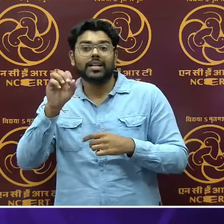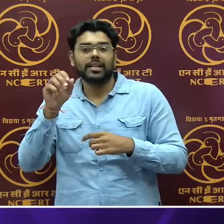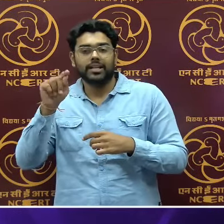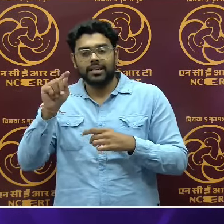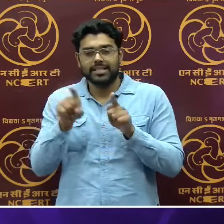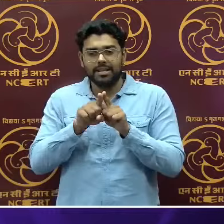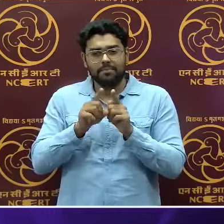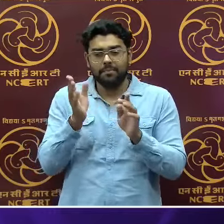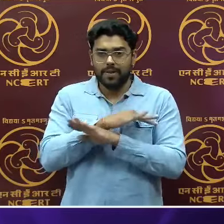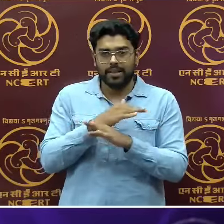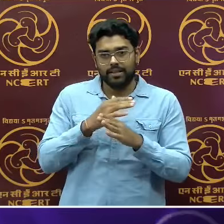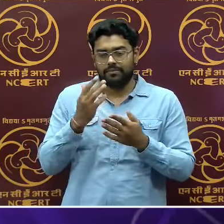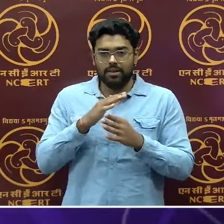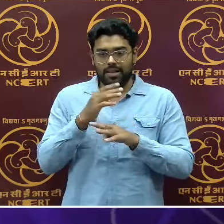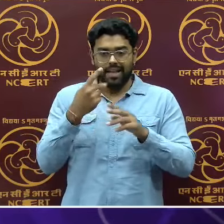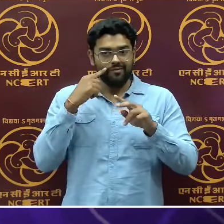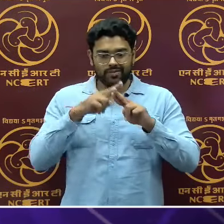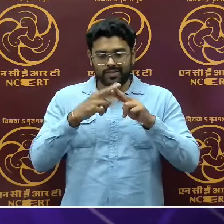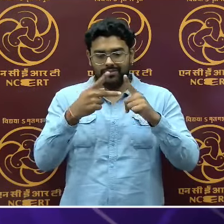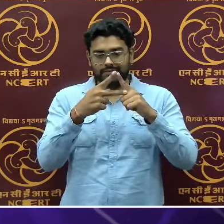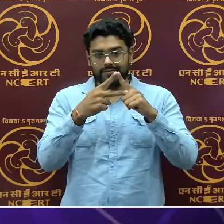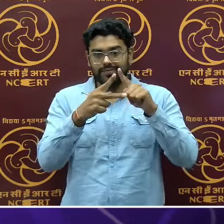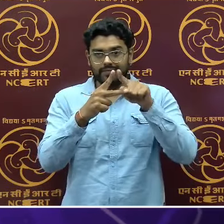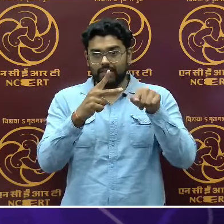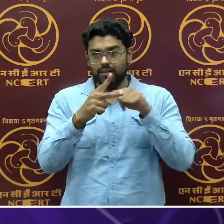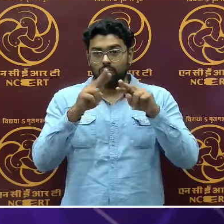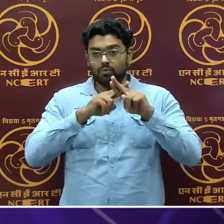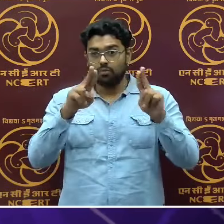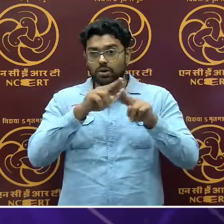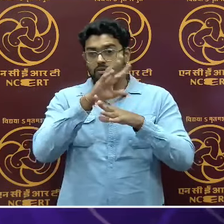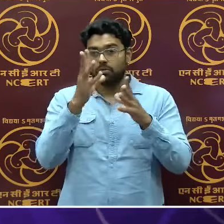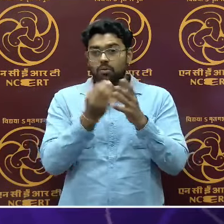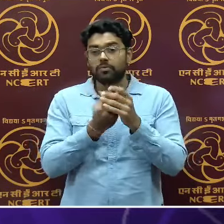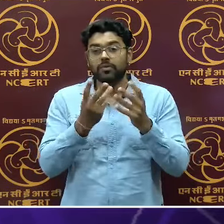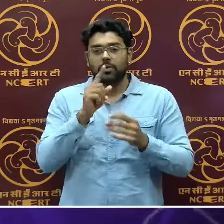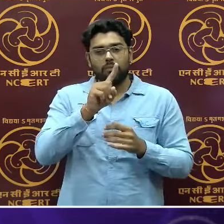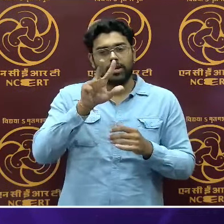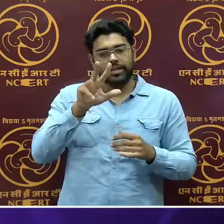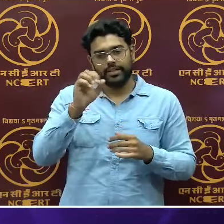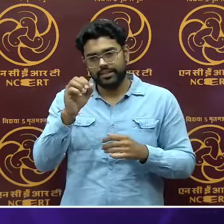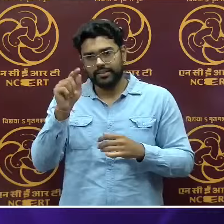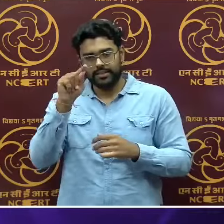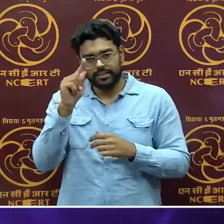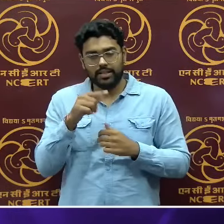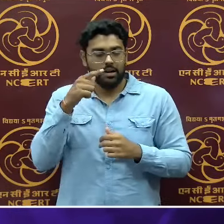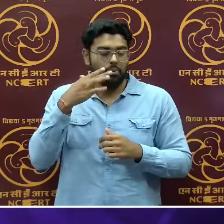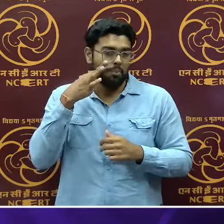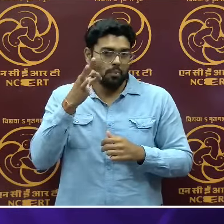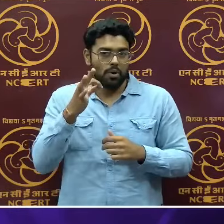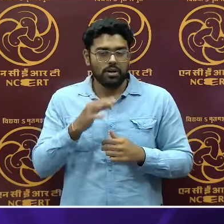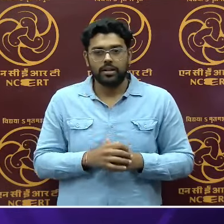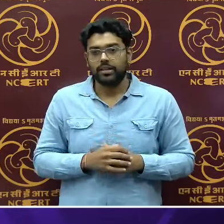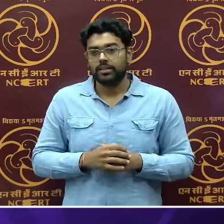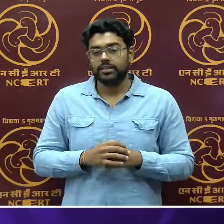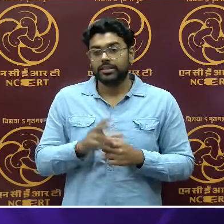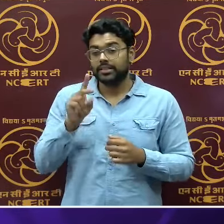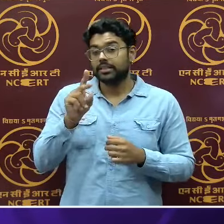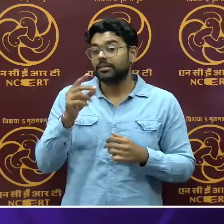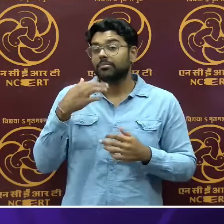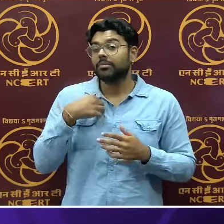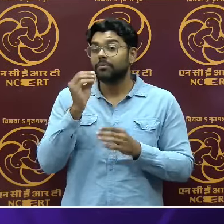activity. We have understood that sum of three angles of a triangle is 180 degrees. This is an important property. With the second property I was